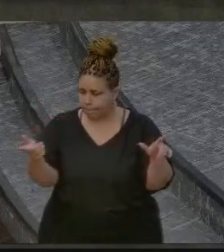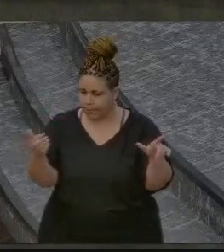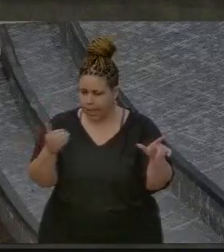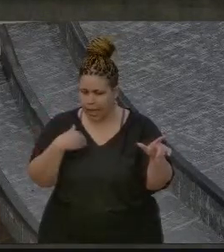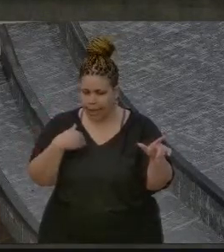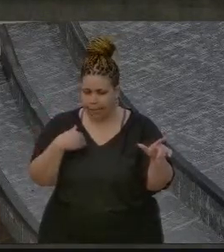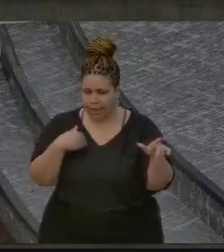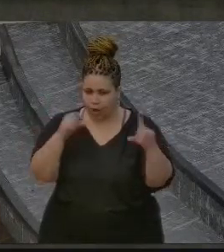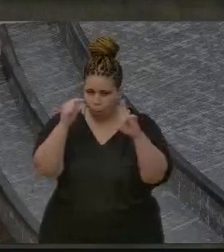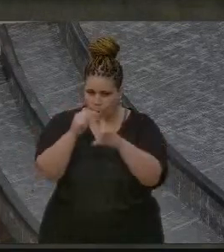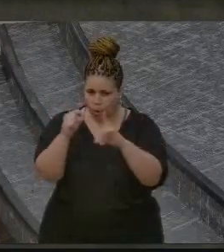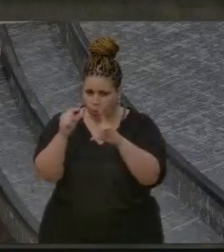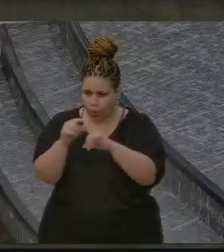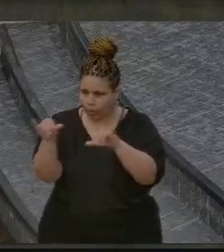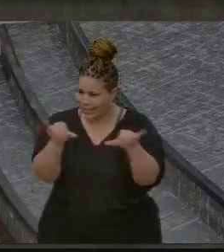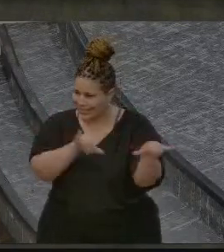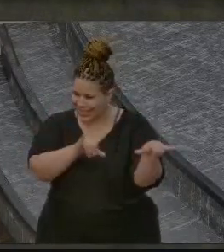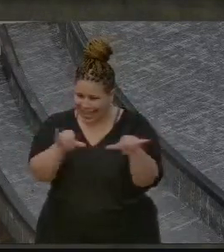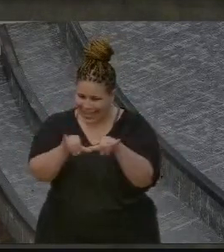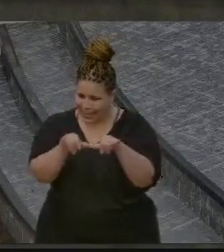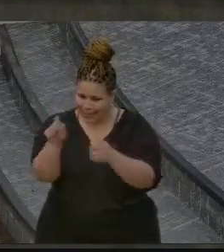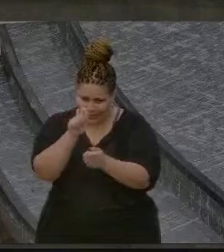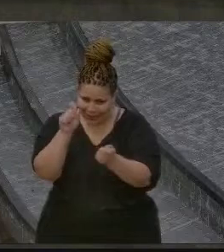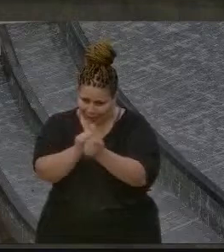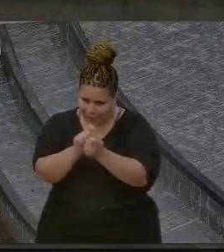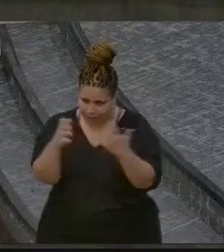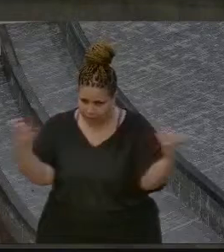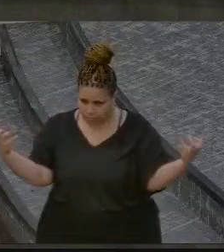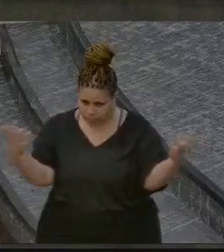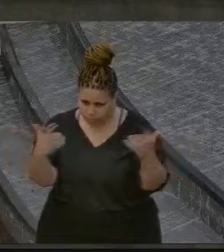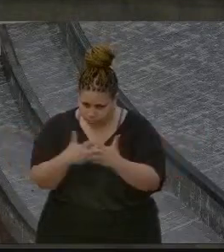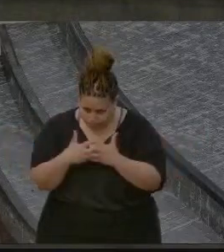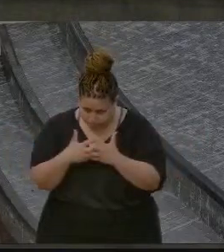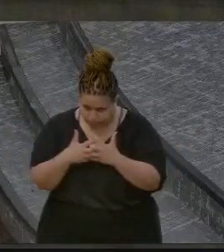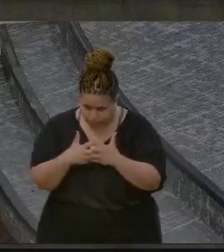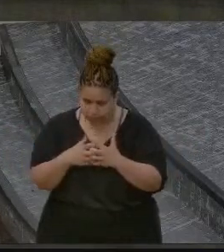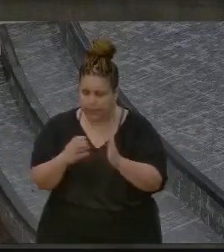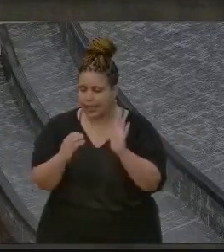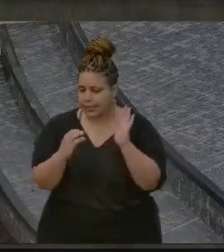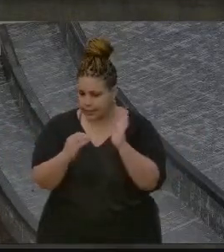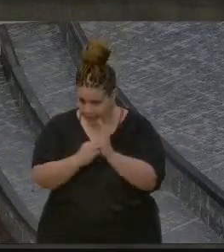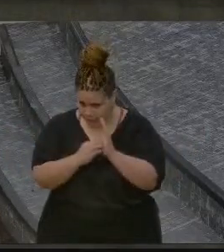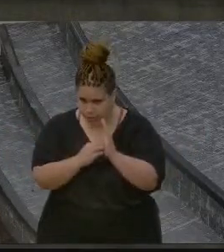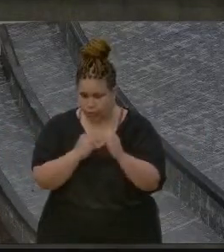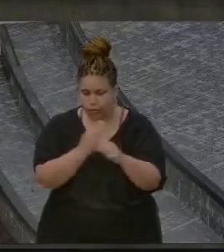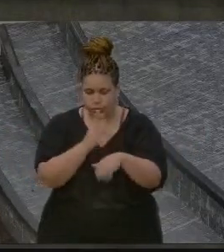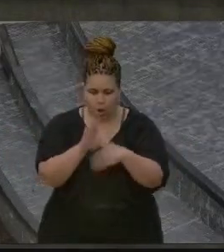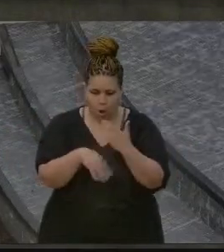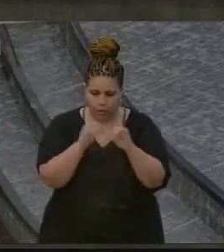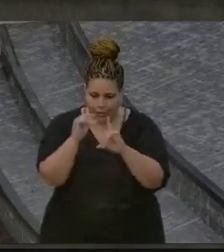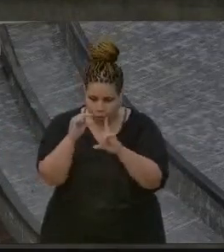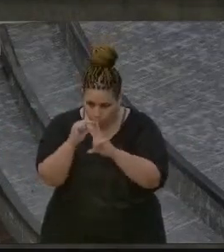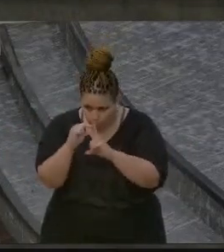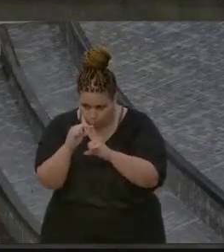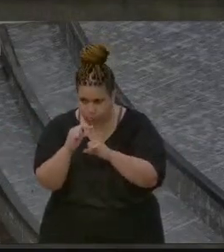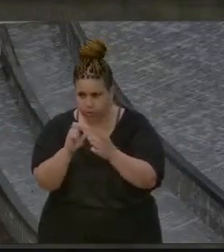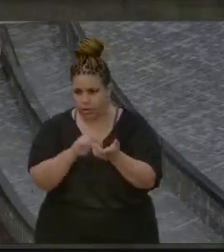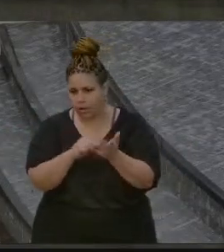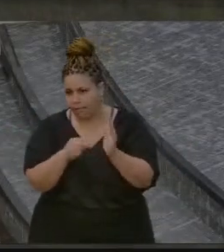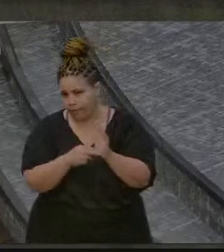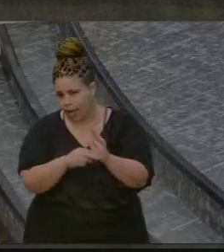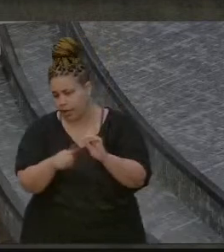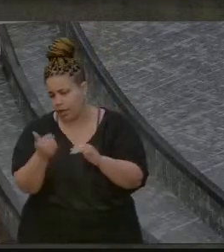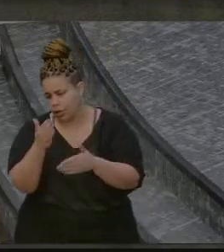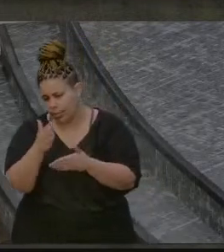the entire statute just because that section alone uses all these terms that are defined in other parts